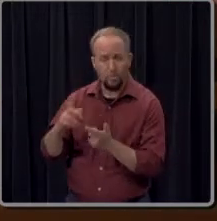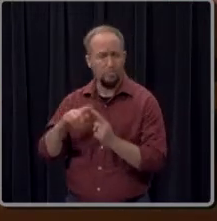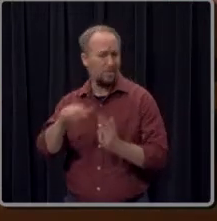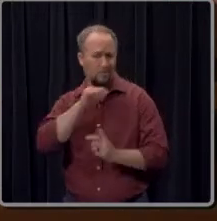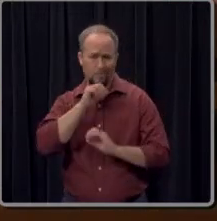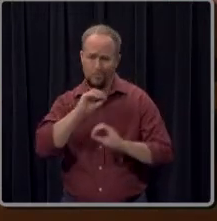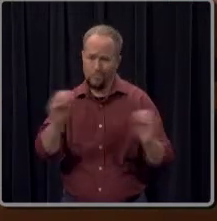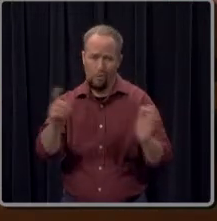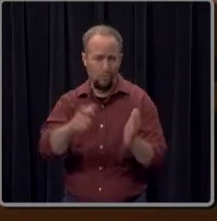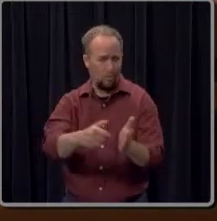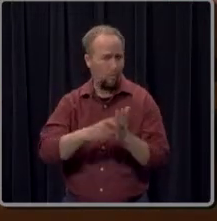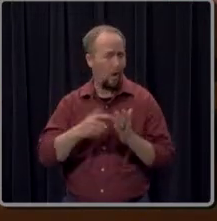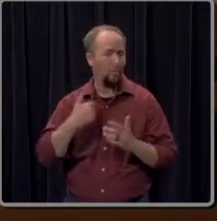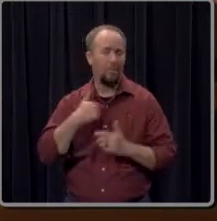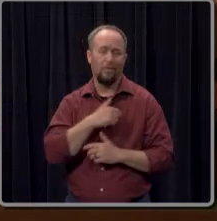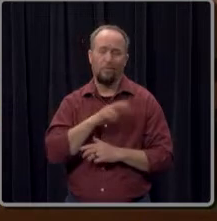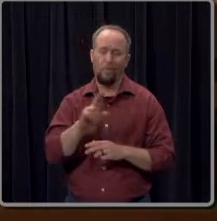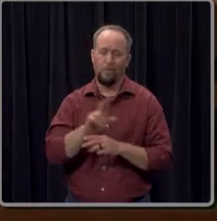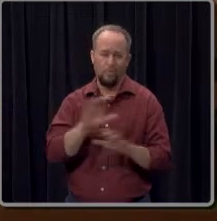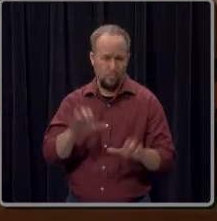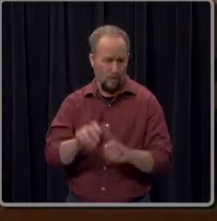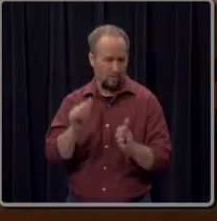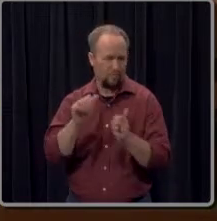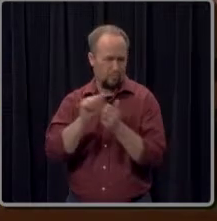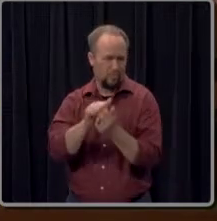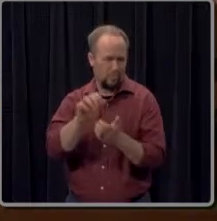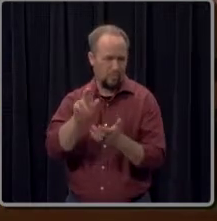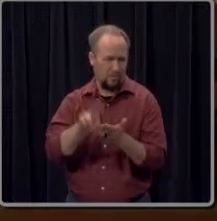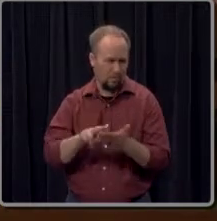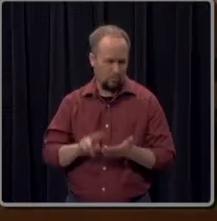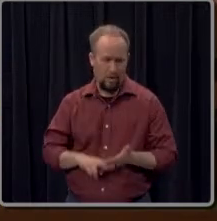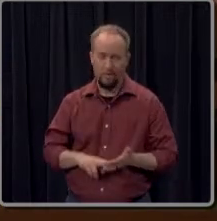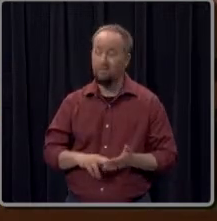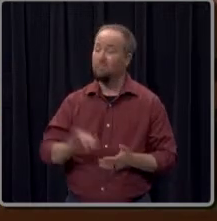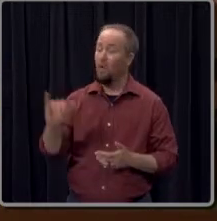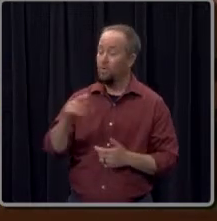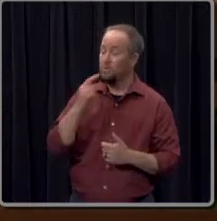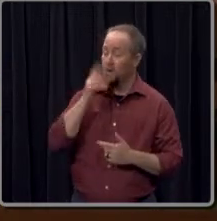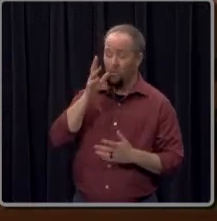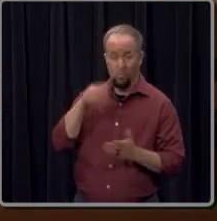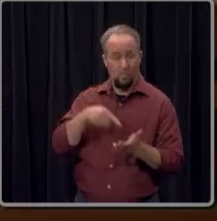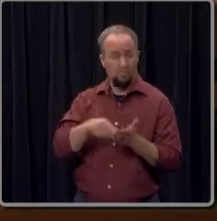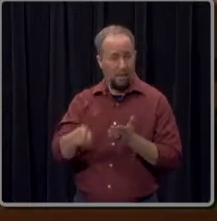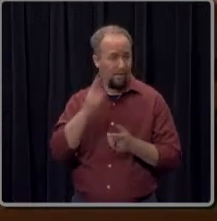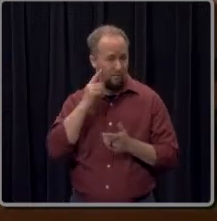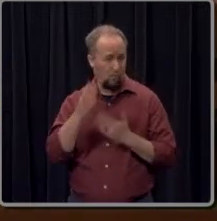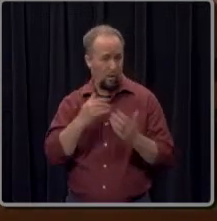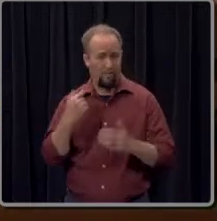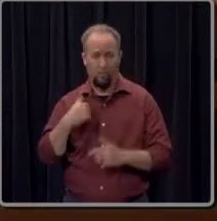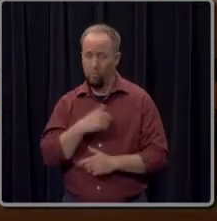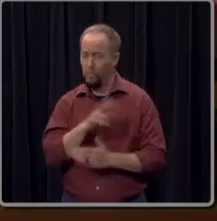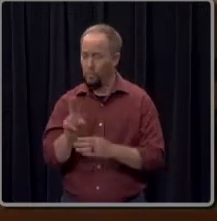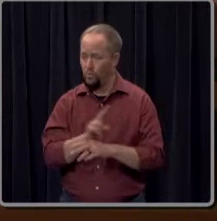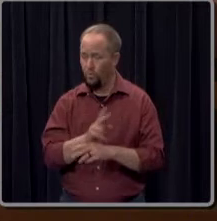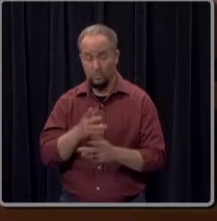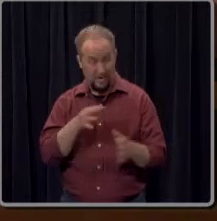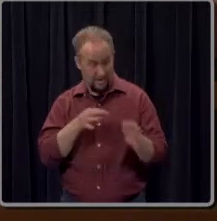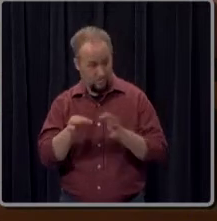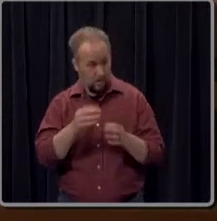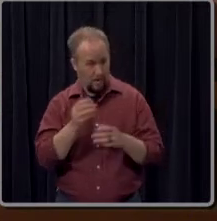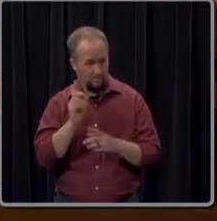move to a 3-tier system within the contract. It also says that we also will pay for what we use. And when I described a second ago